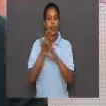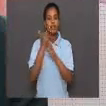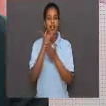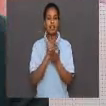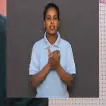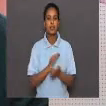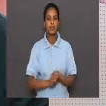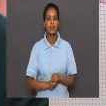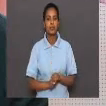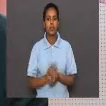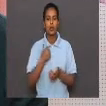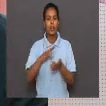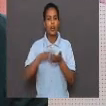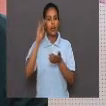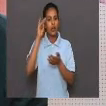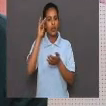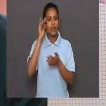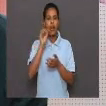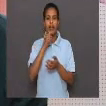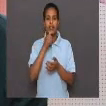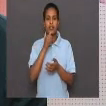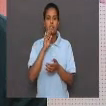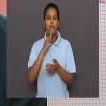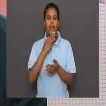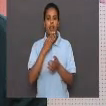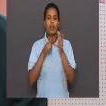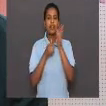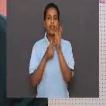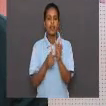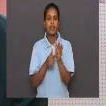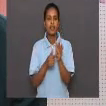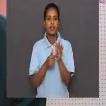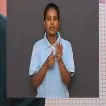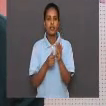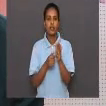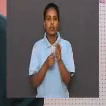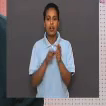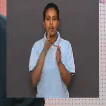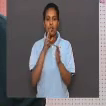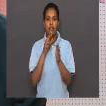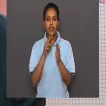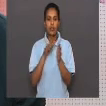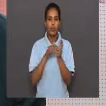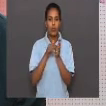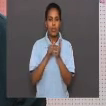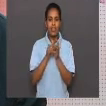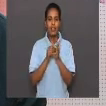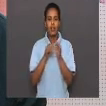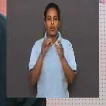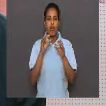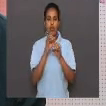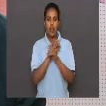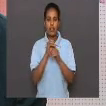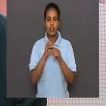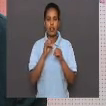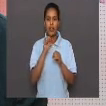lesson. We learned that acid-base indicators are weak organic